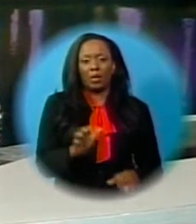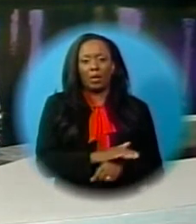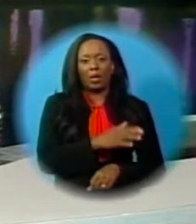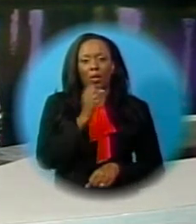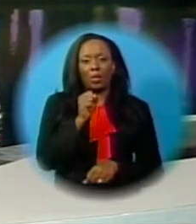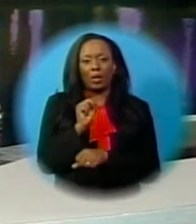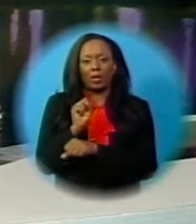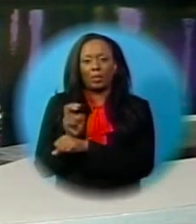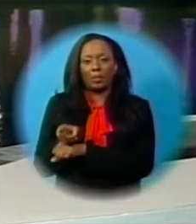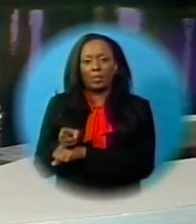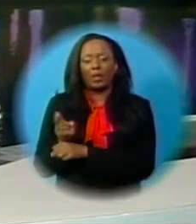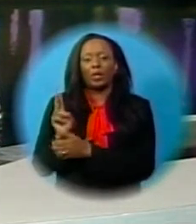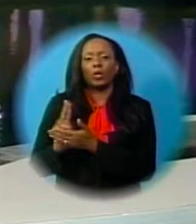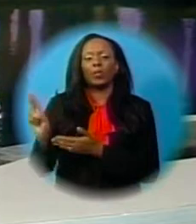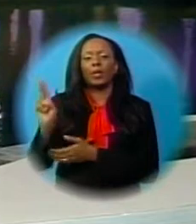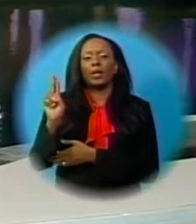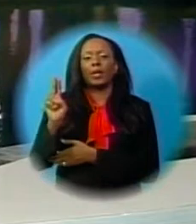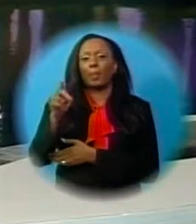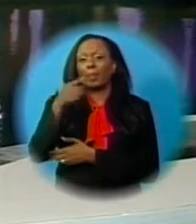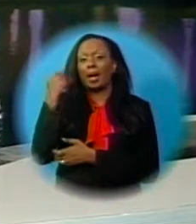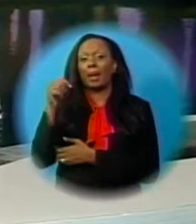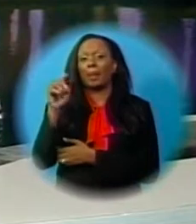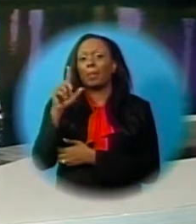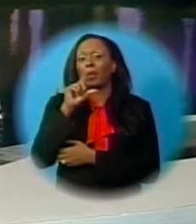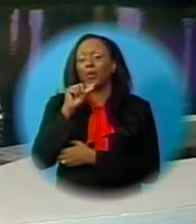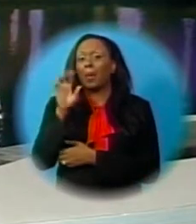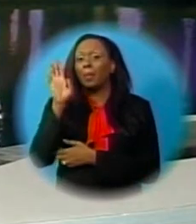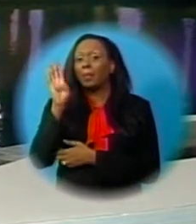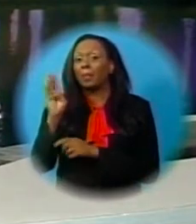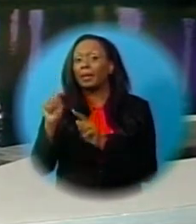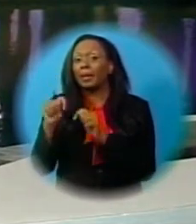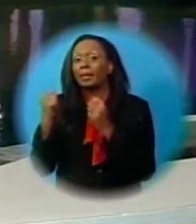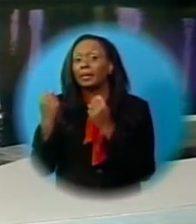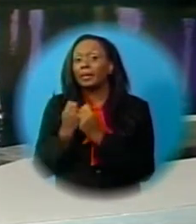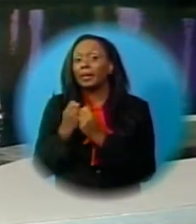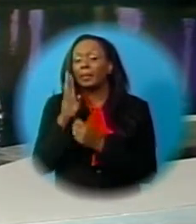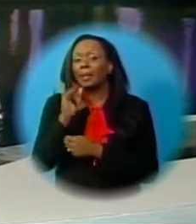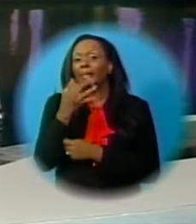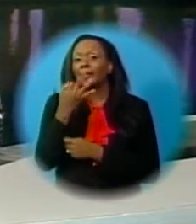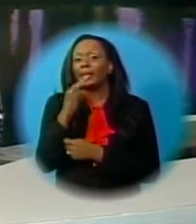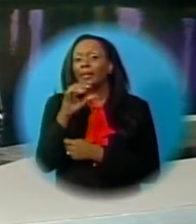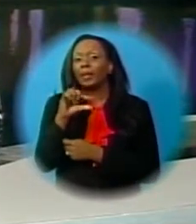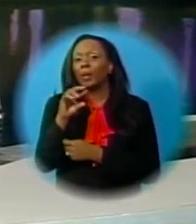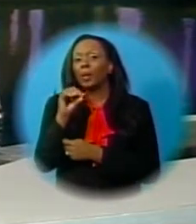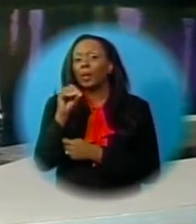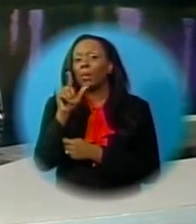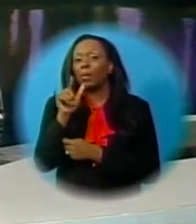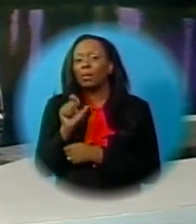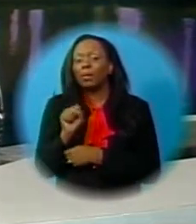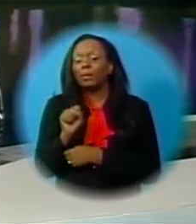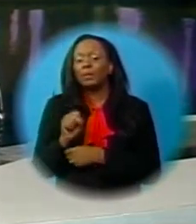they got past UWA Blackbirds B team by 19-goal margin, 48-29.